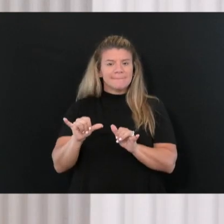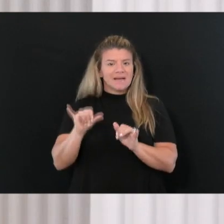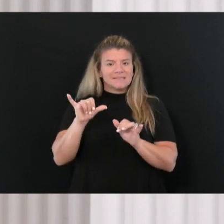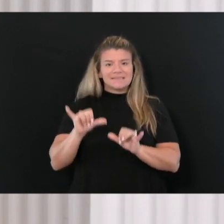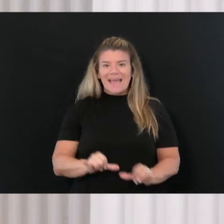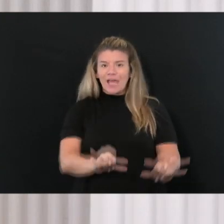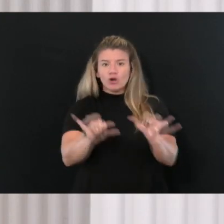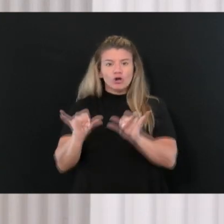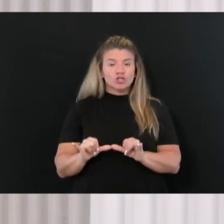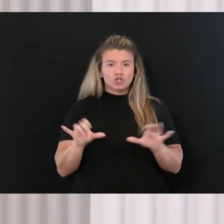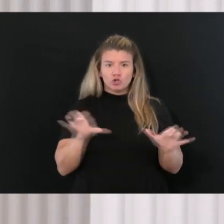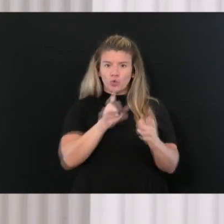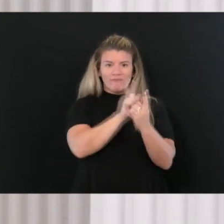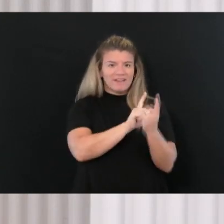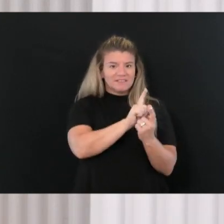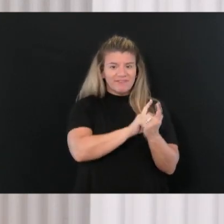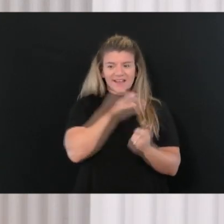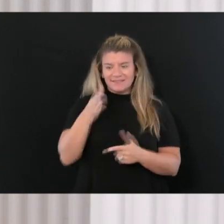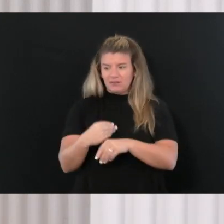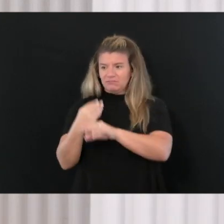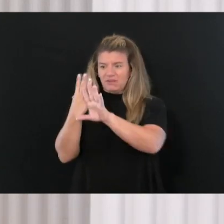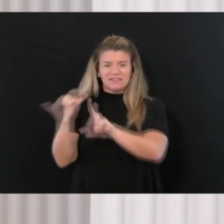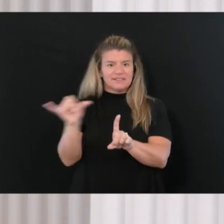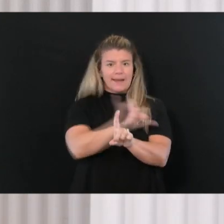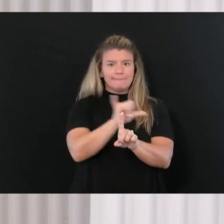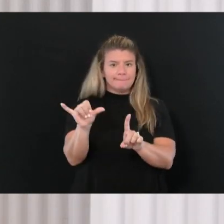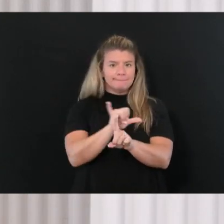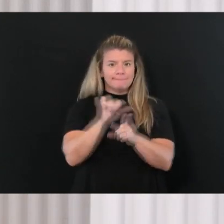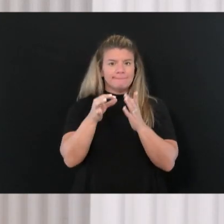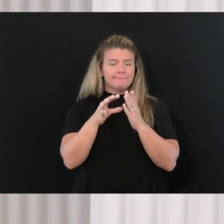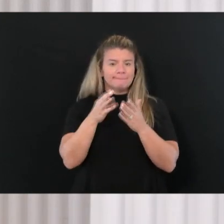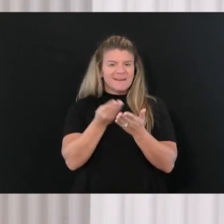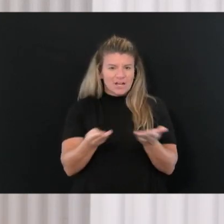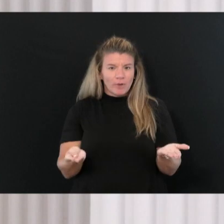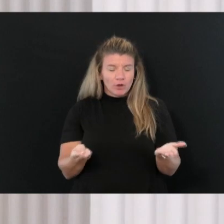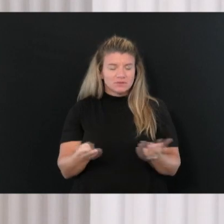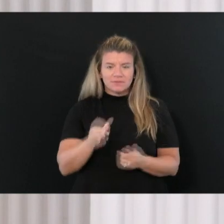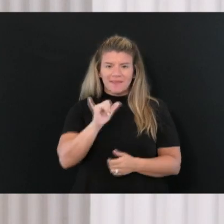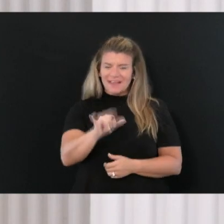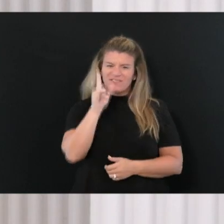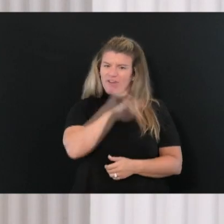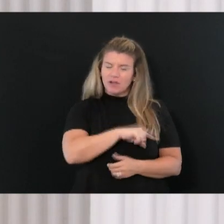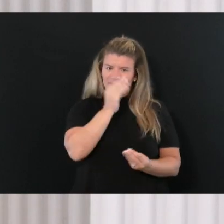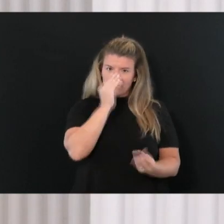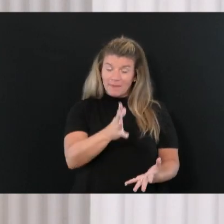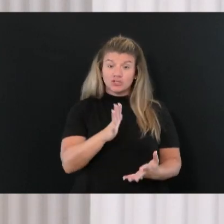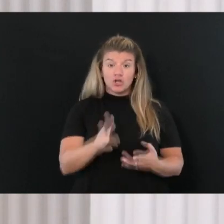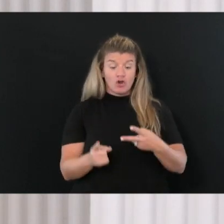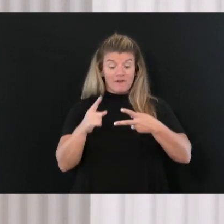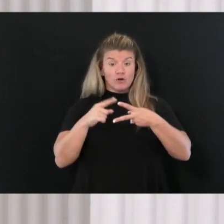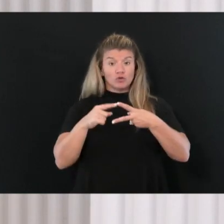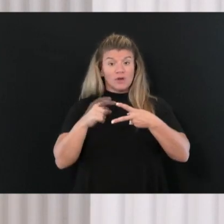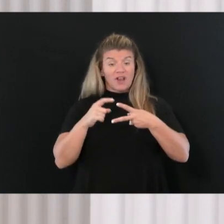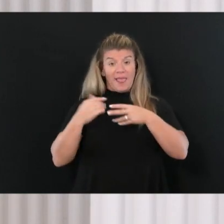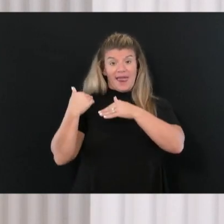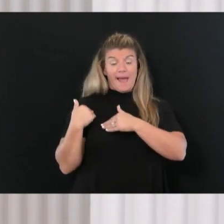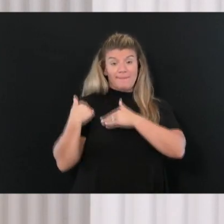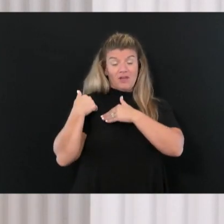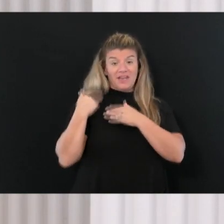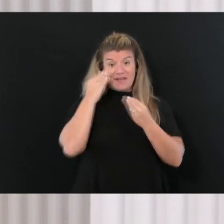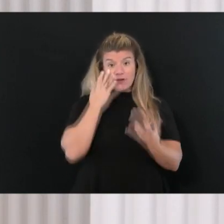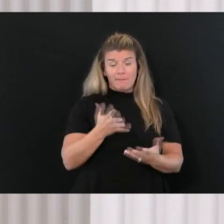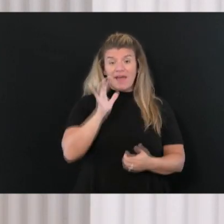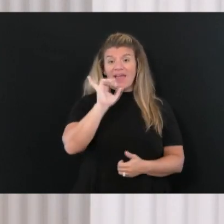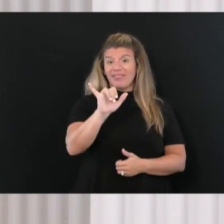person. So absolutely not. That is false. As to the liability question, that is something that